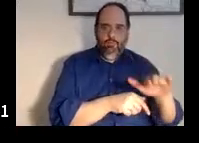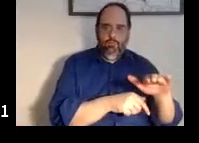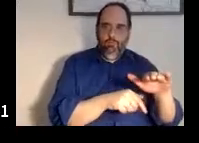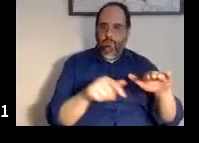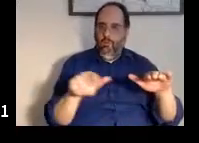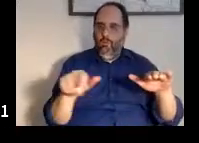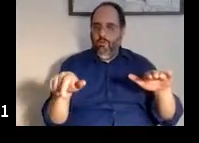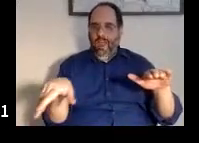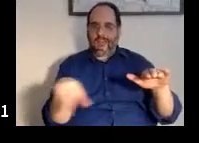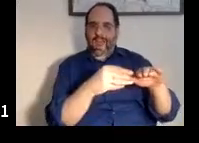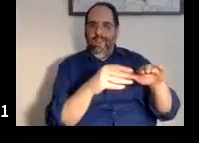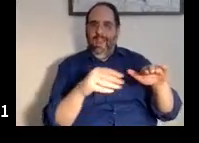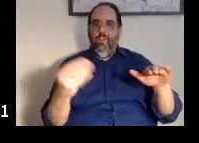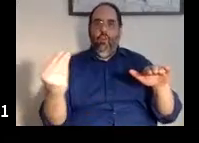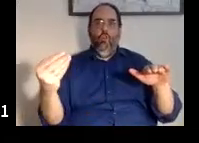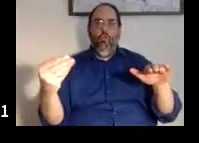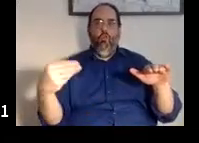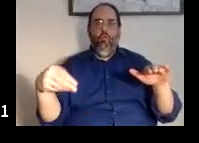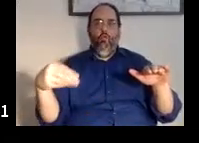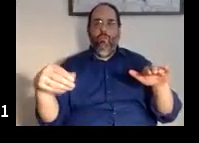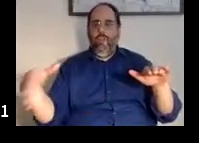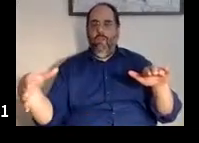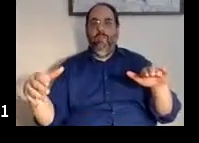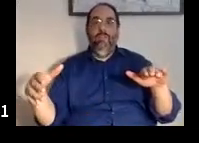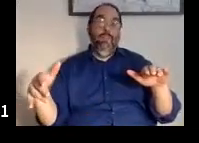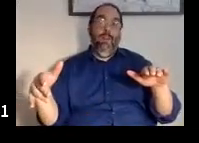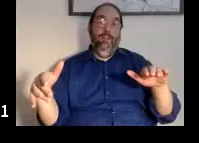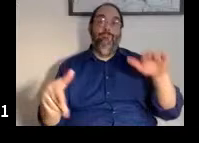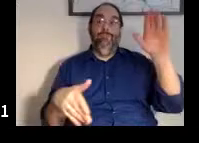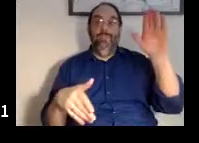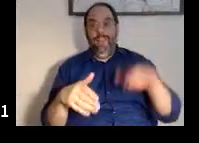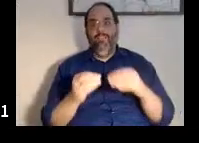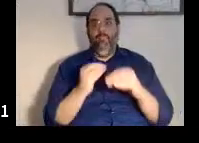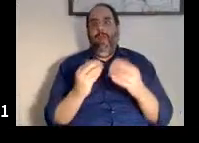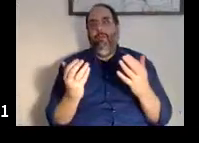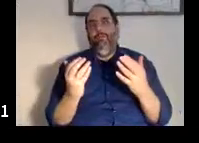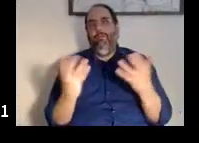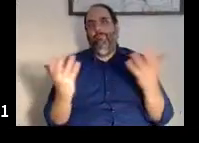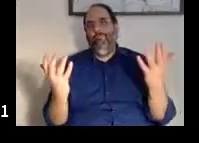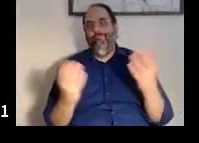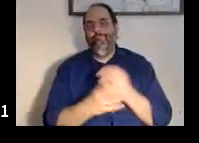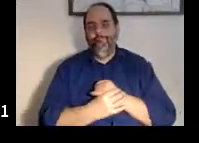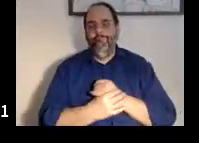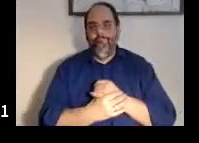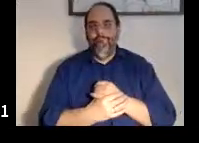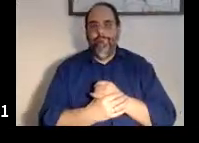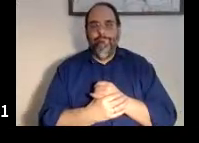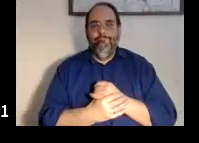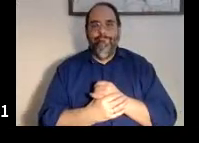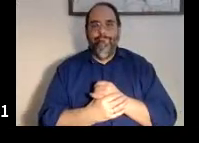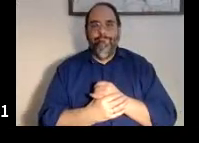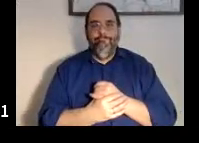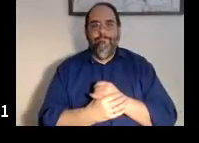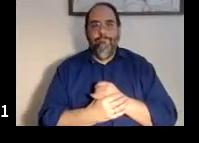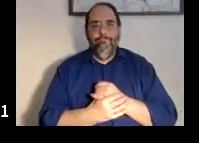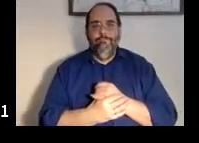those accessible ones, because then the maintenance has dropped significantly by doing something like that.